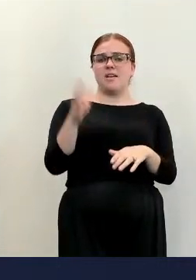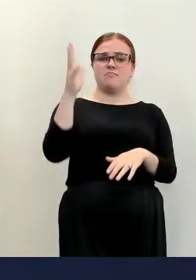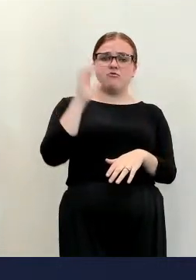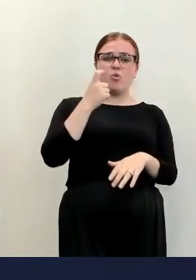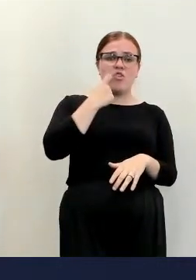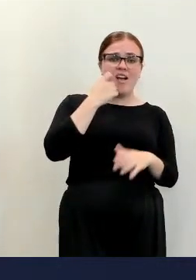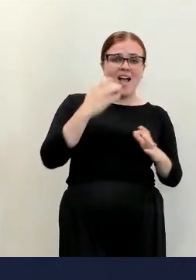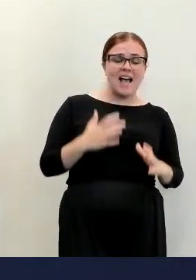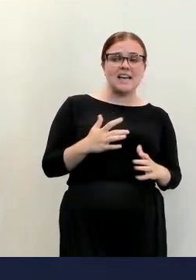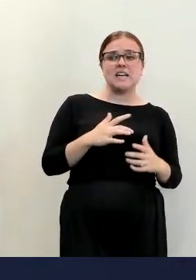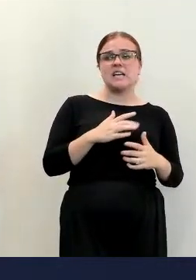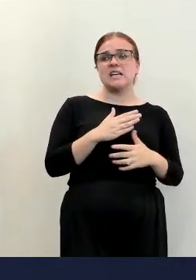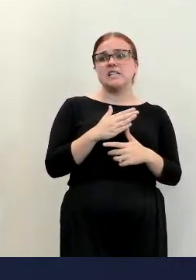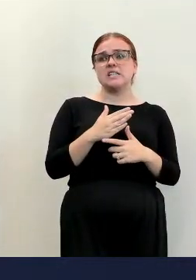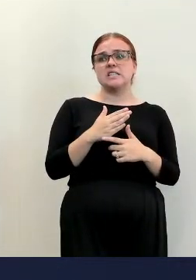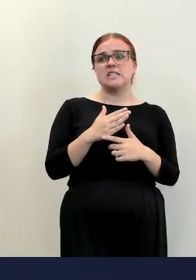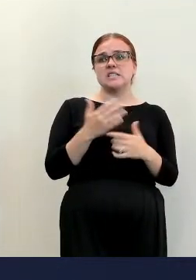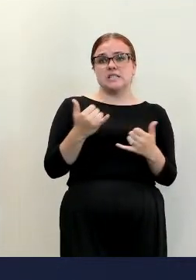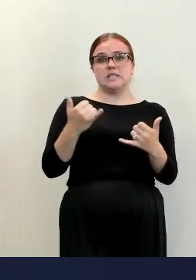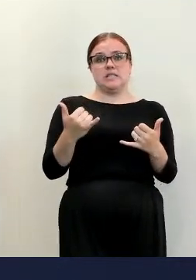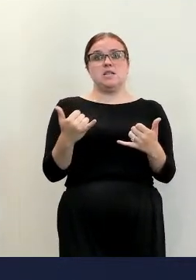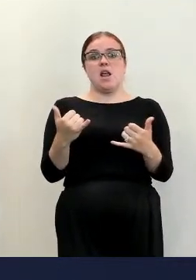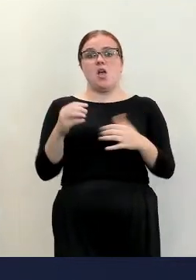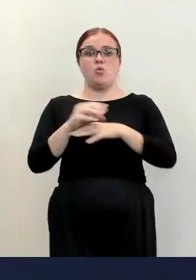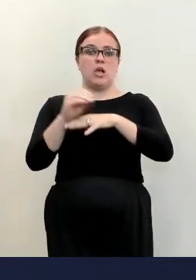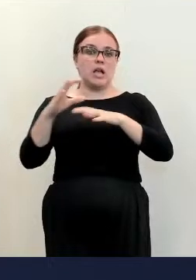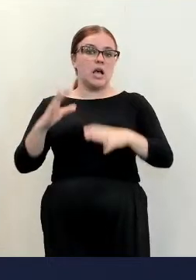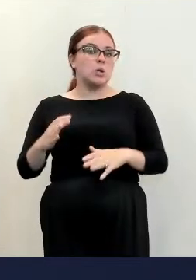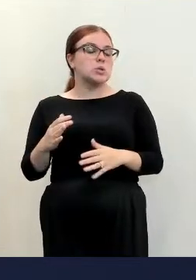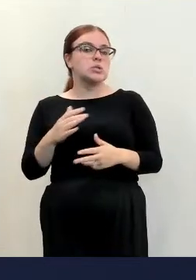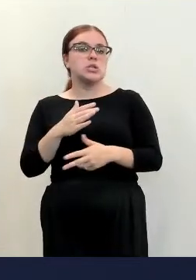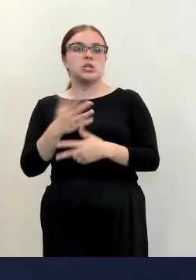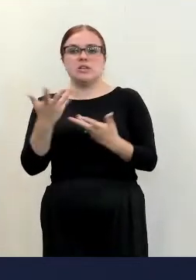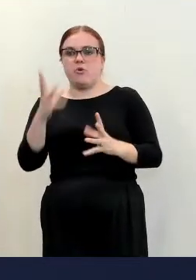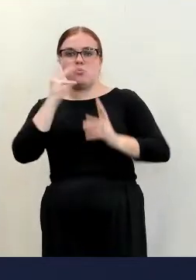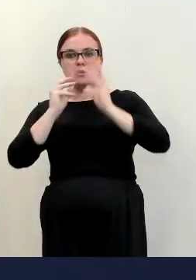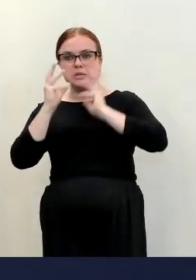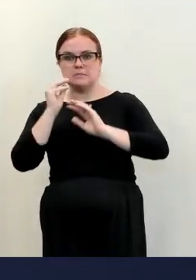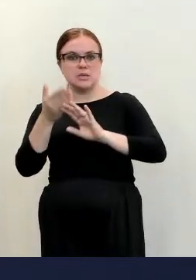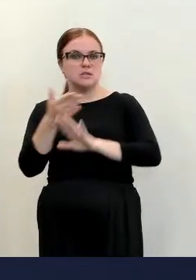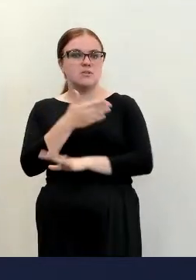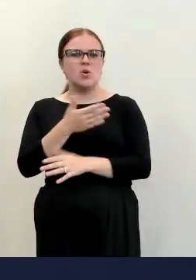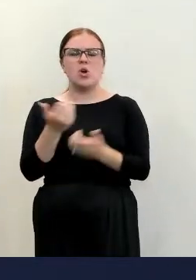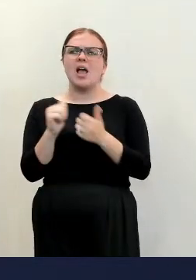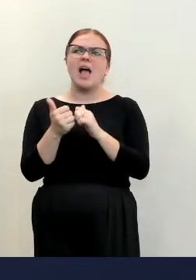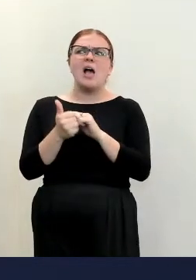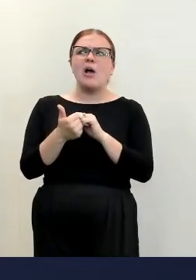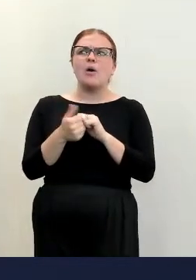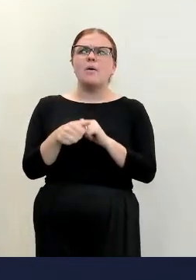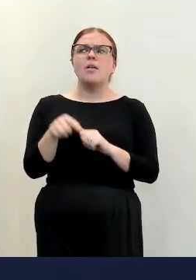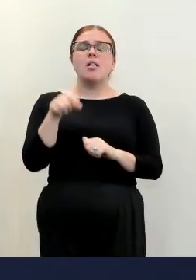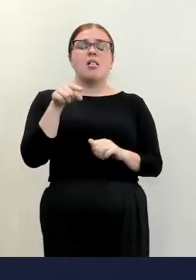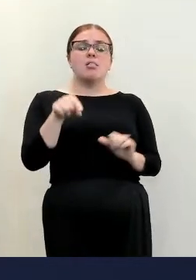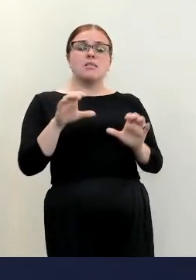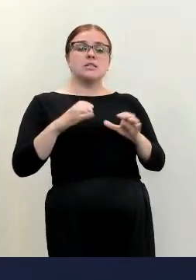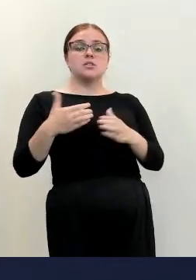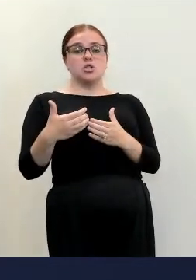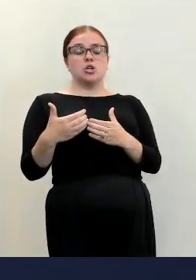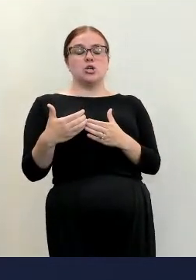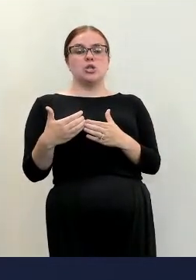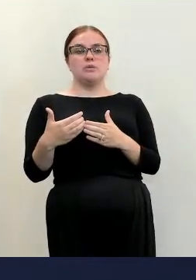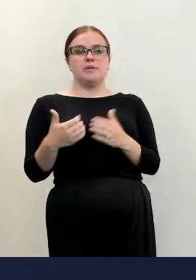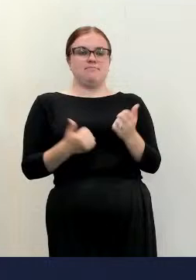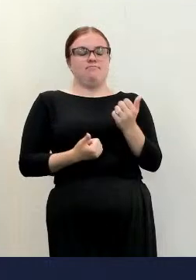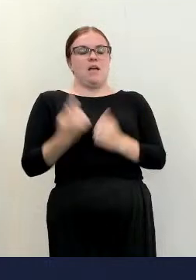addicts that are counselors now or been through this before and things like that? Yeah, the task force is pretty